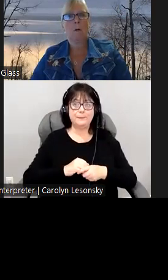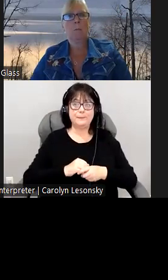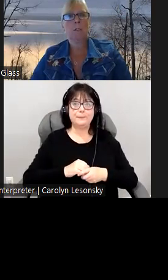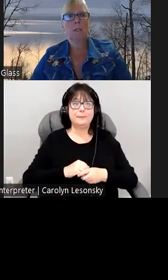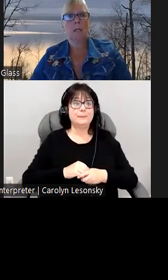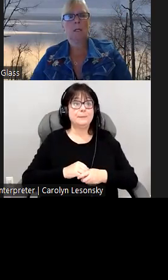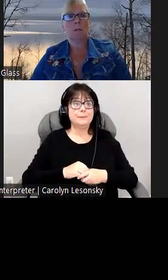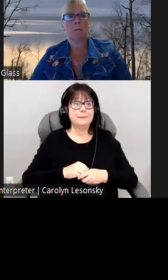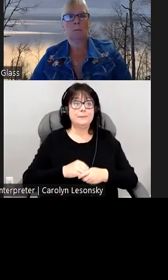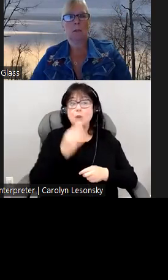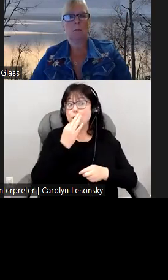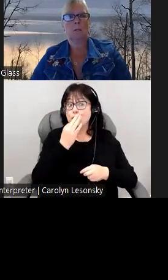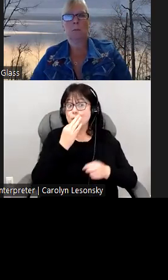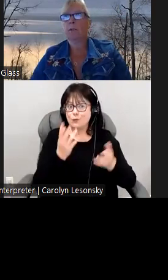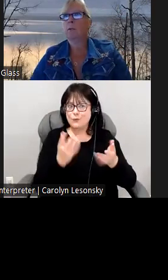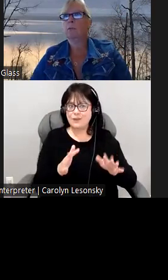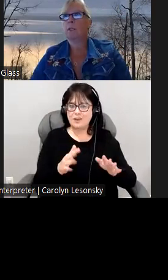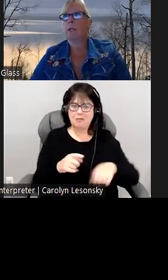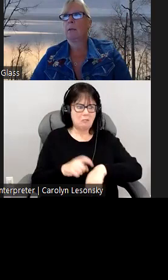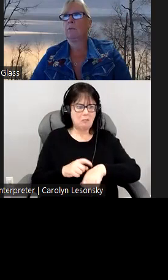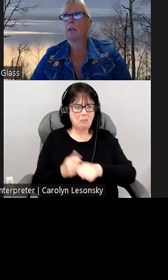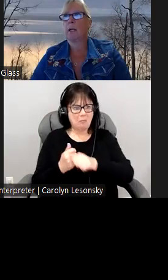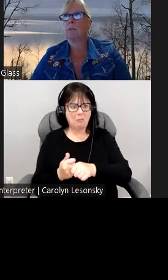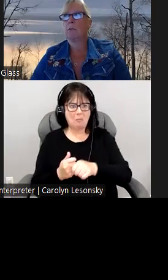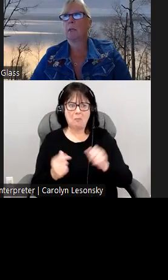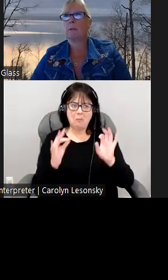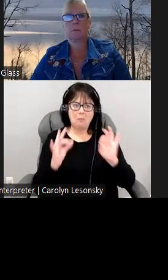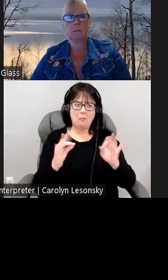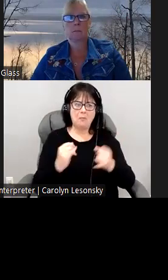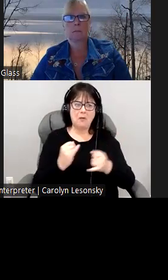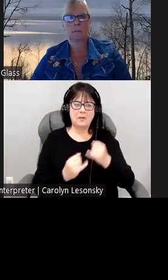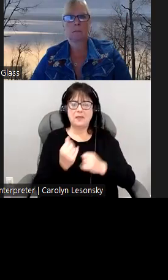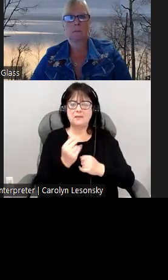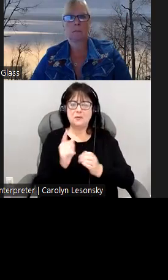Okay, we're almost at the end here, and we're doing pretty well for time for the last few minutes.